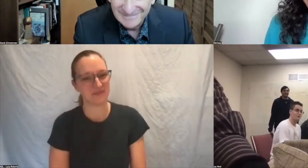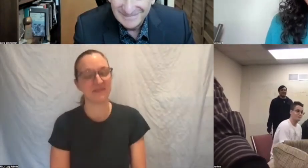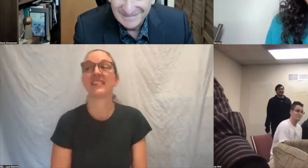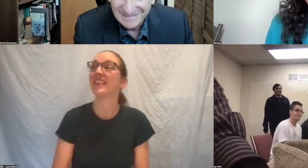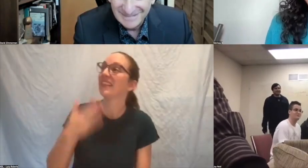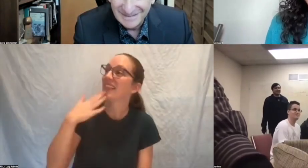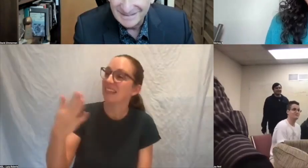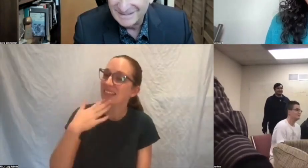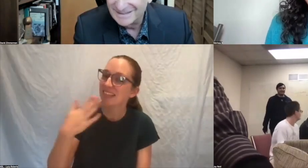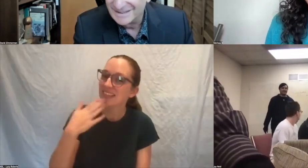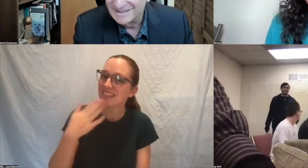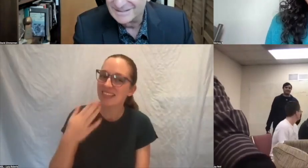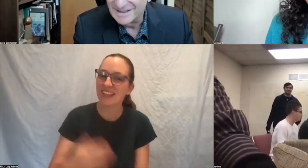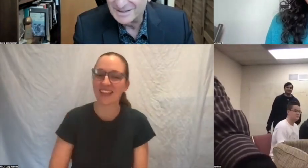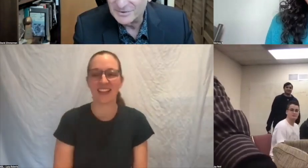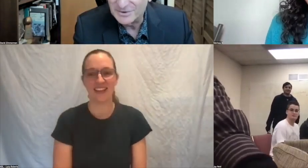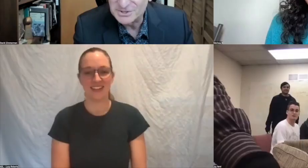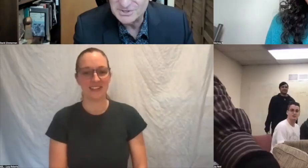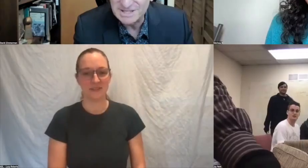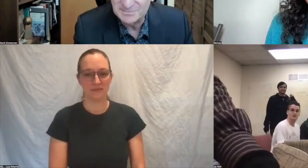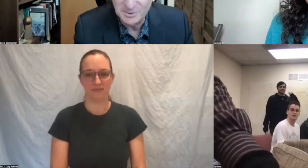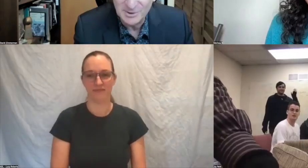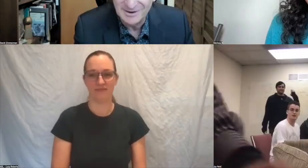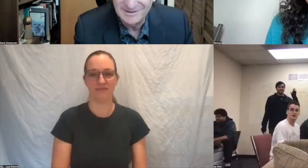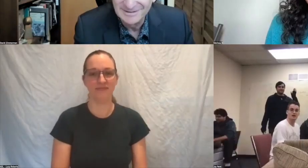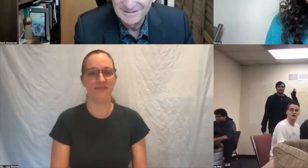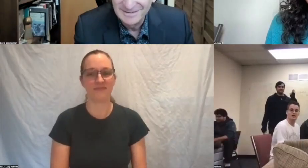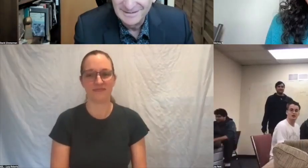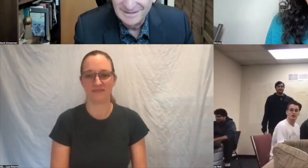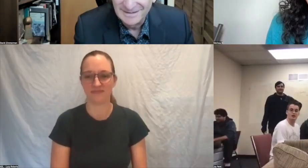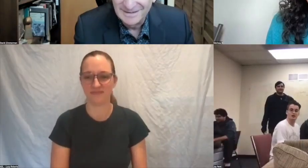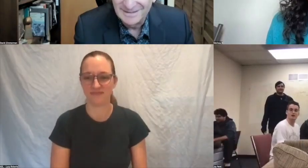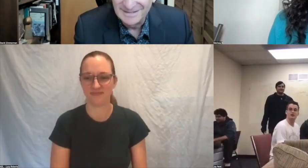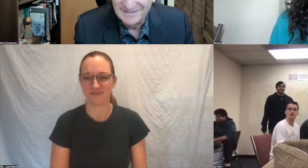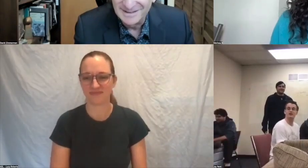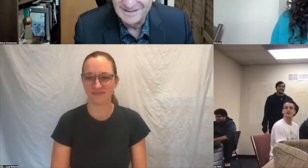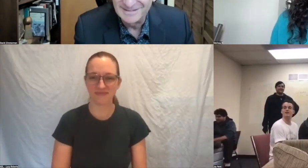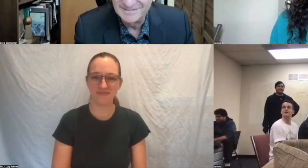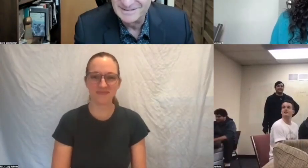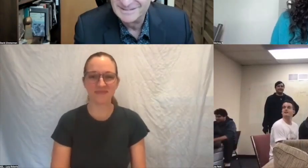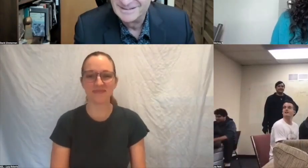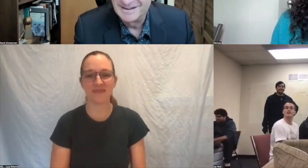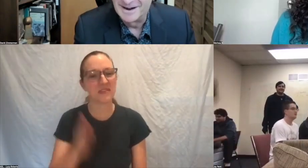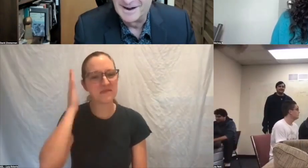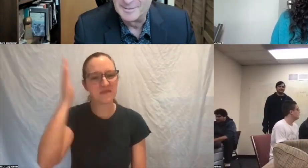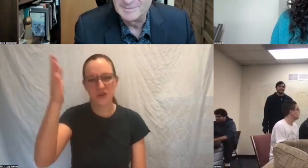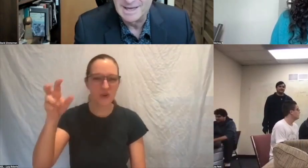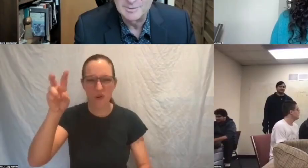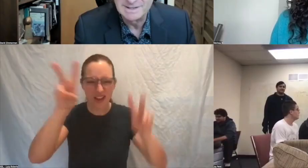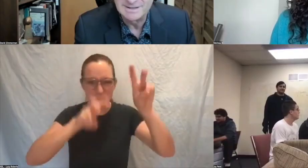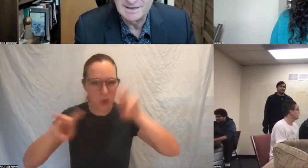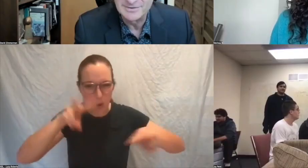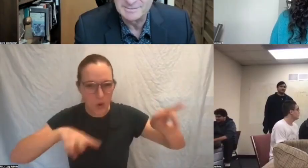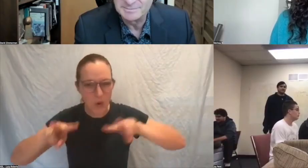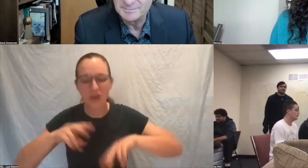Thank you. Thank you. Thank you. Thank you. Thank you. Thank you. Futures explored. I love it. I love it. Yeah,